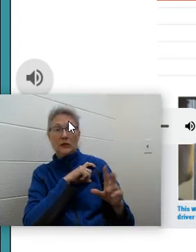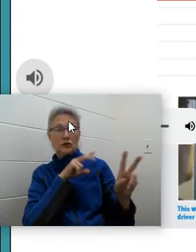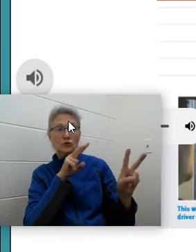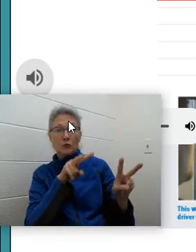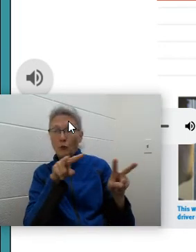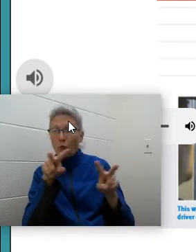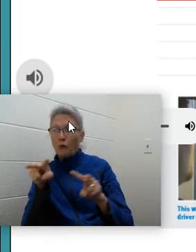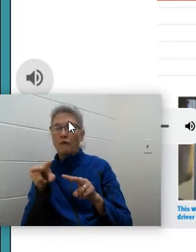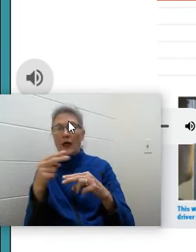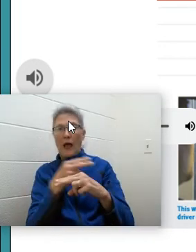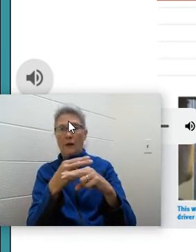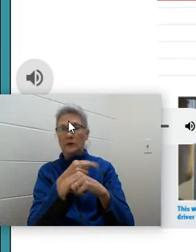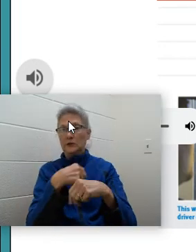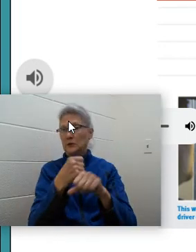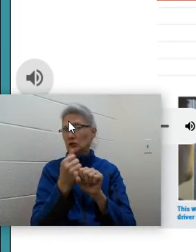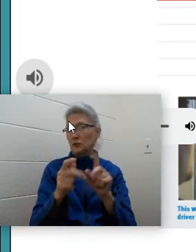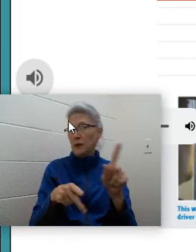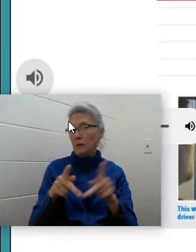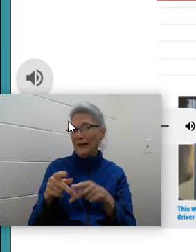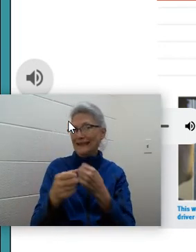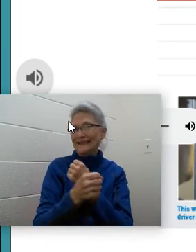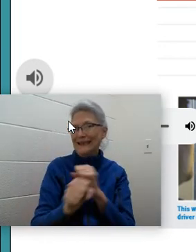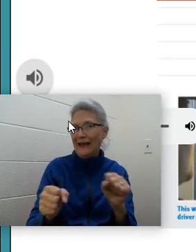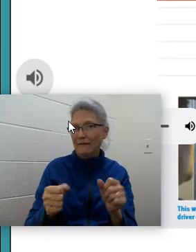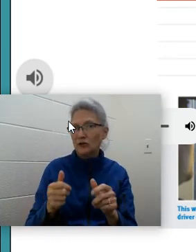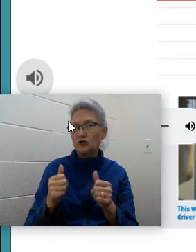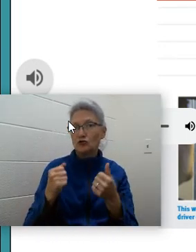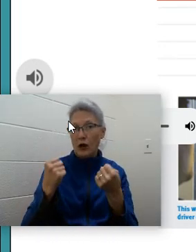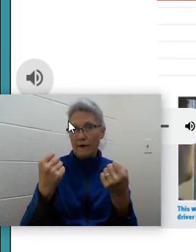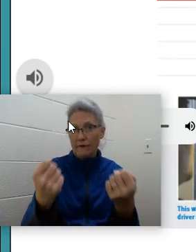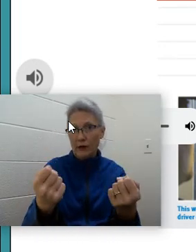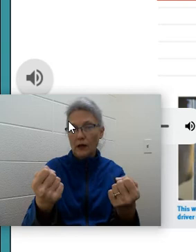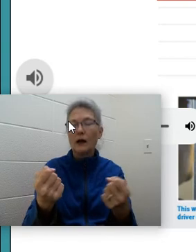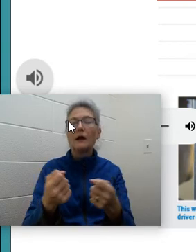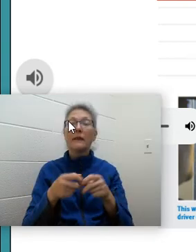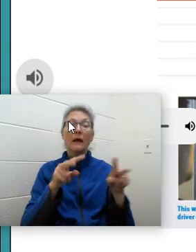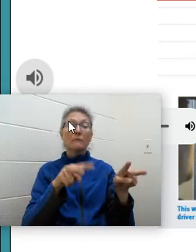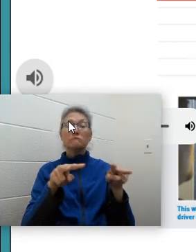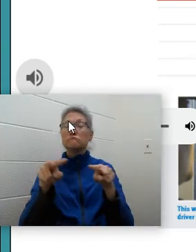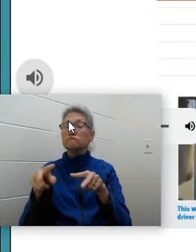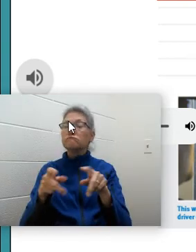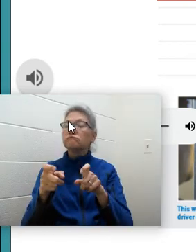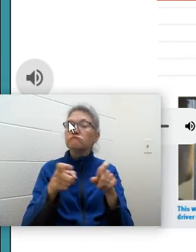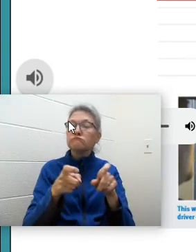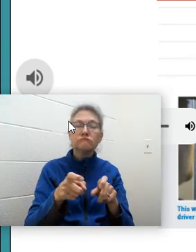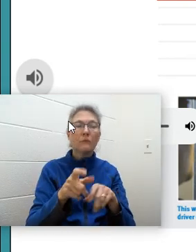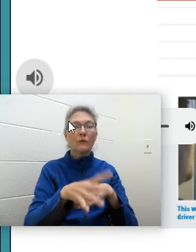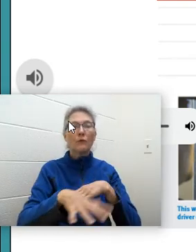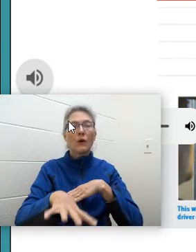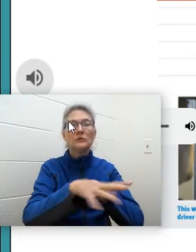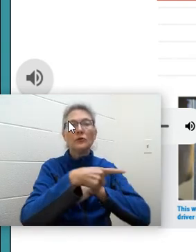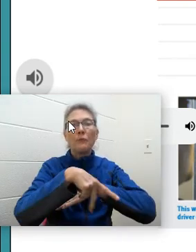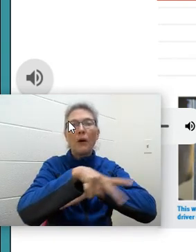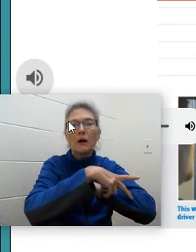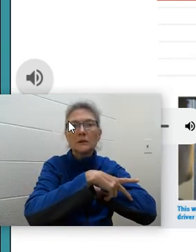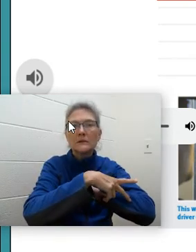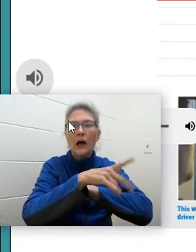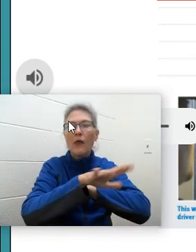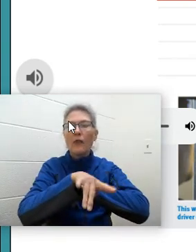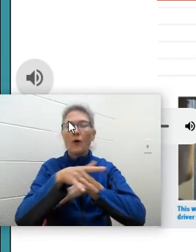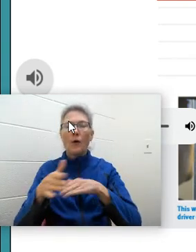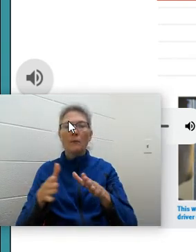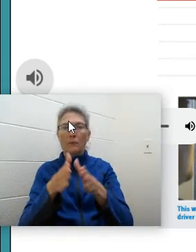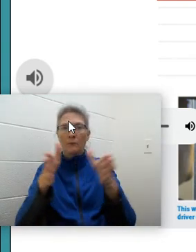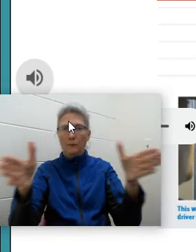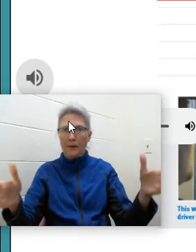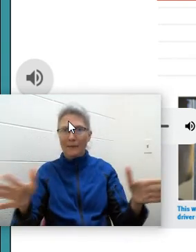people are safe driving. They monitor the grounds of parks and other public spaces. They also can issue Amber